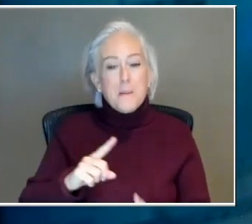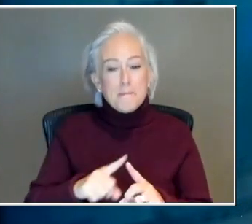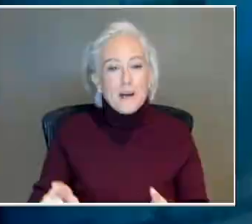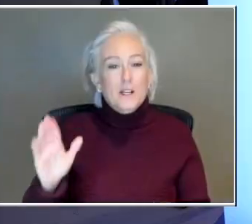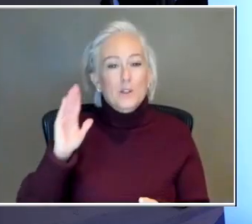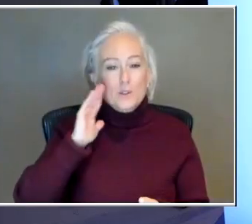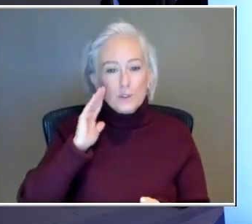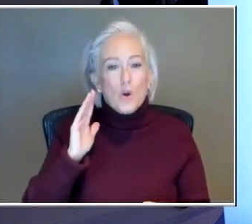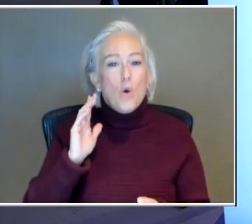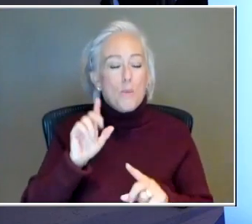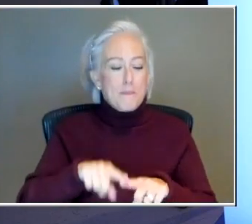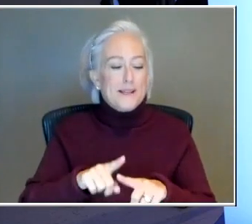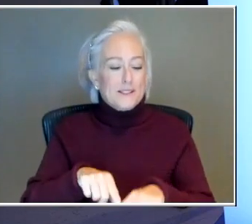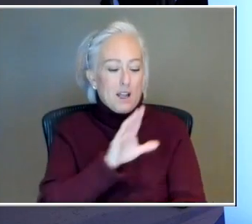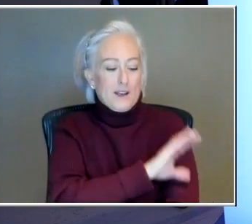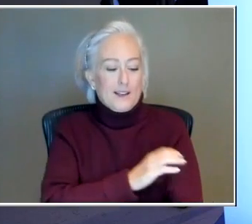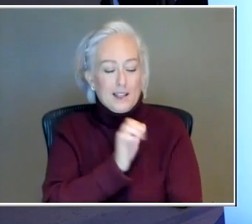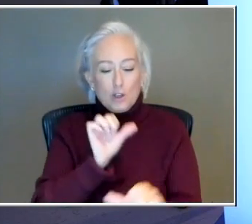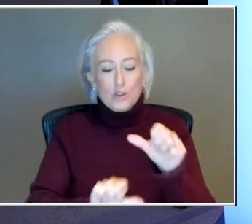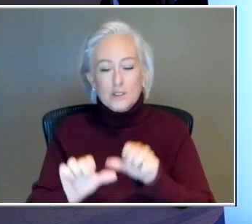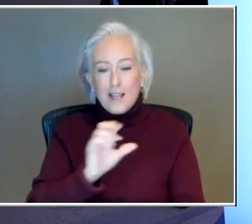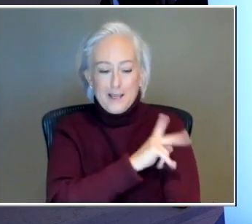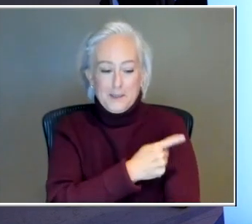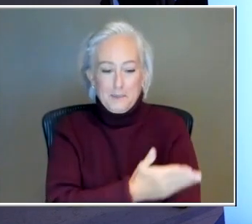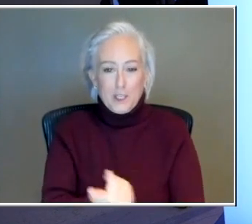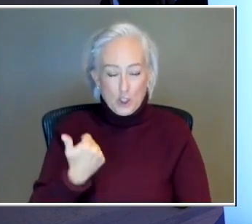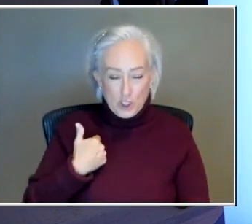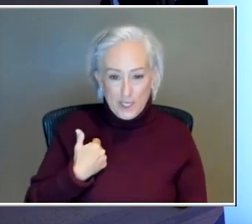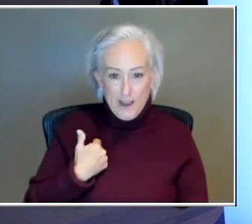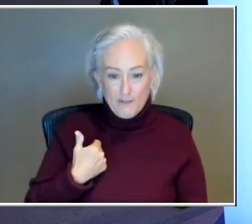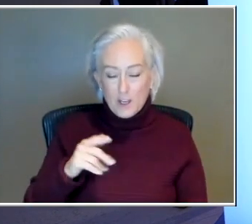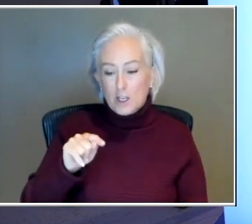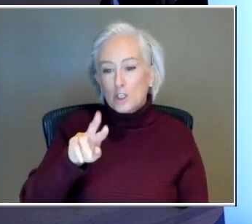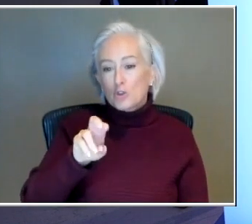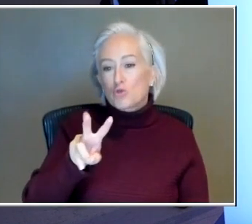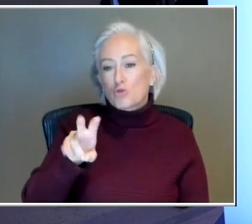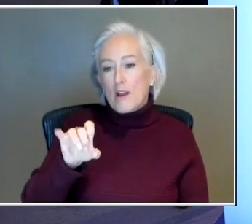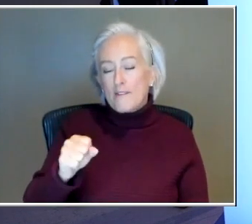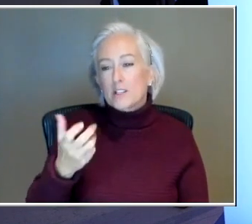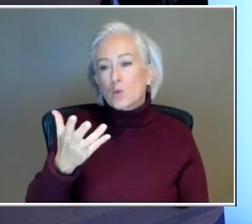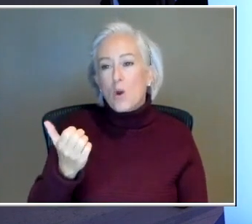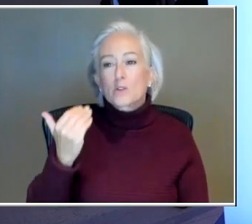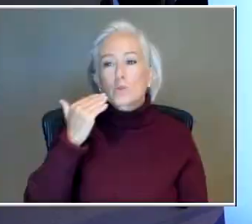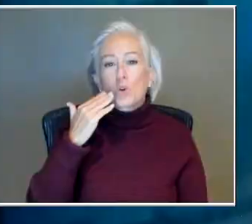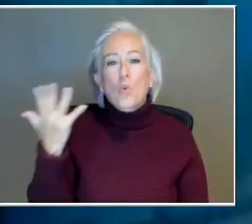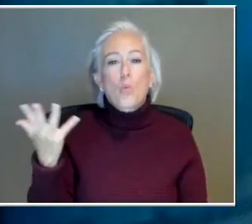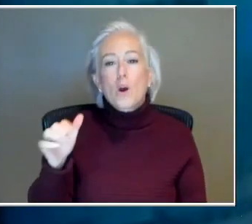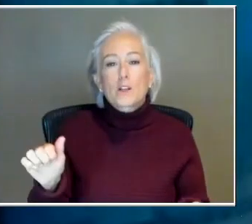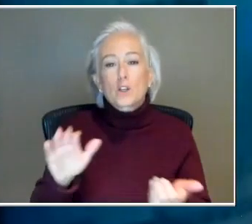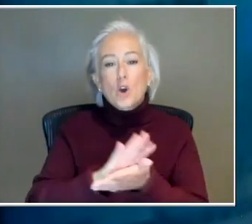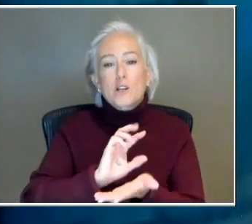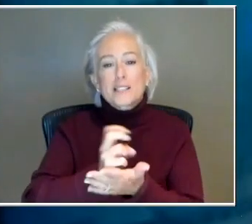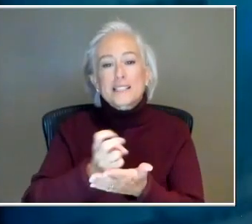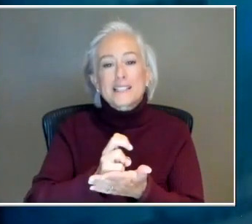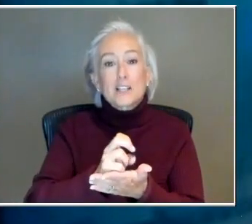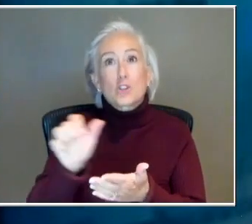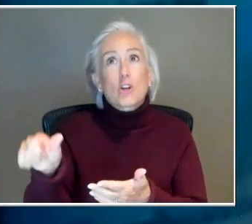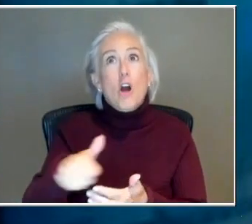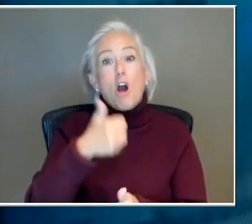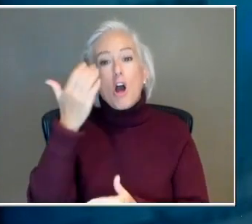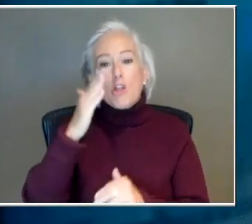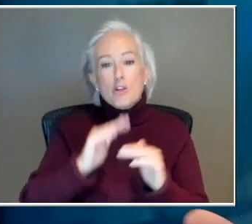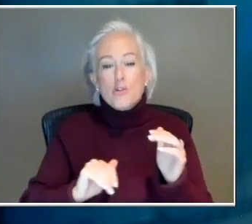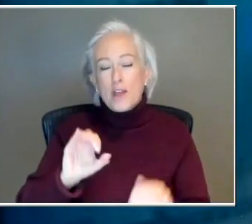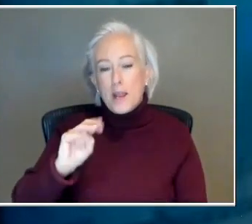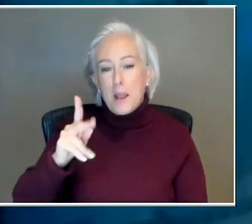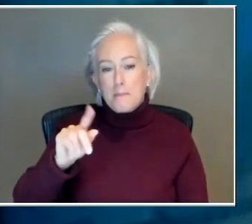has. Okay, so Travis wants to know what causes seizures besides epilepsy. So there are all kinds of causes of seizures. So seizure is basically